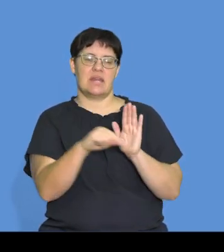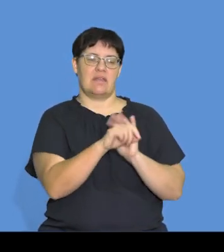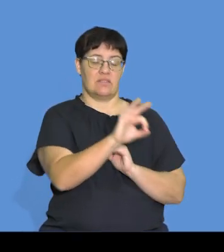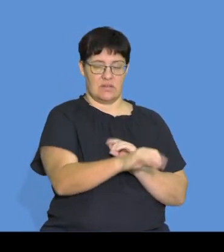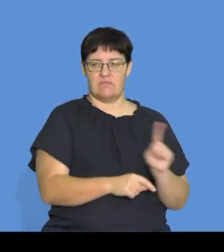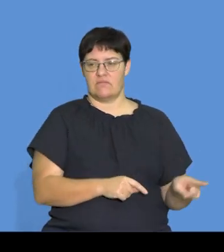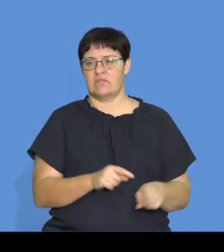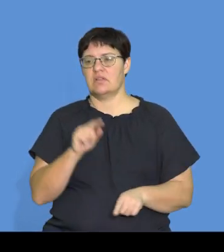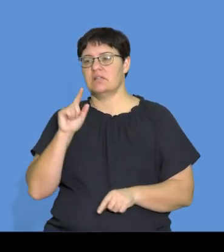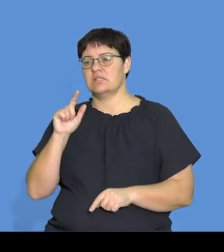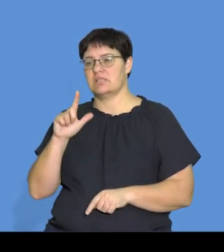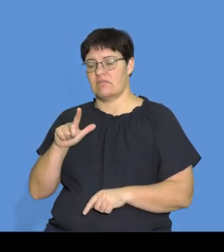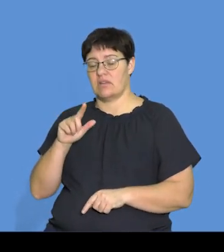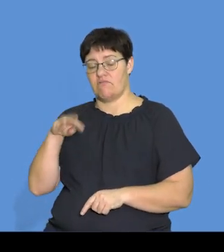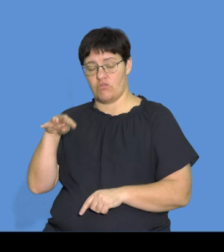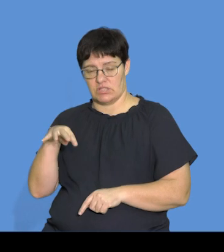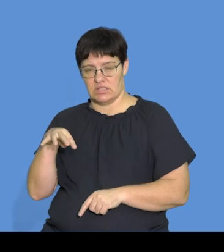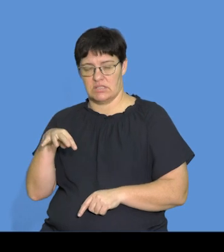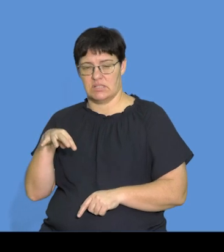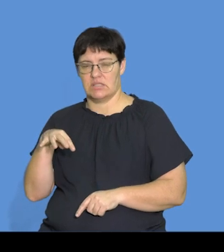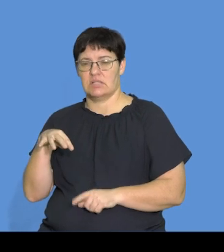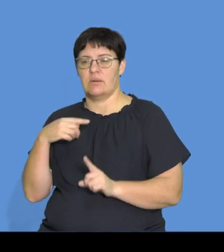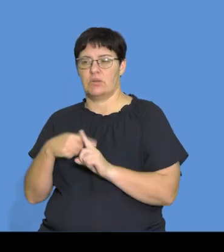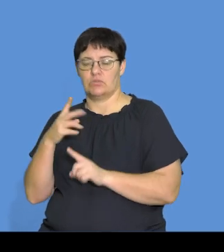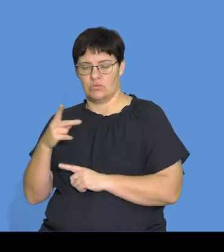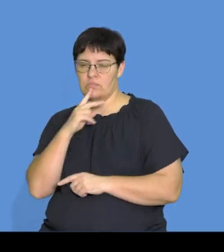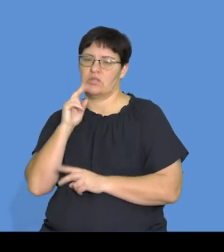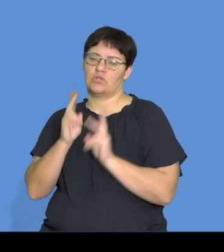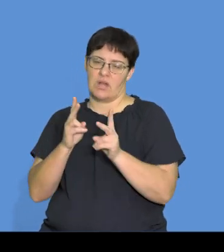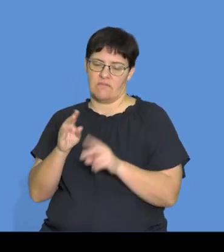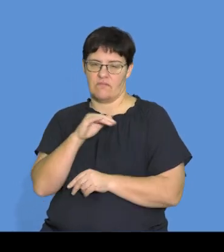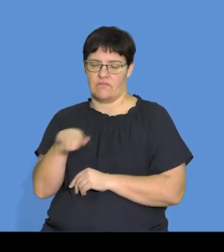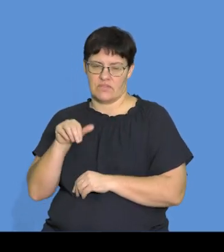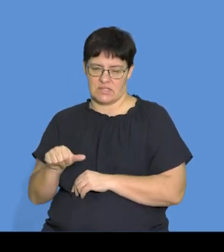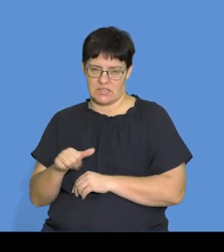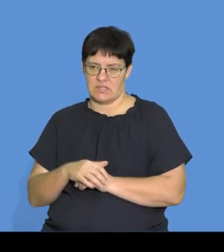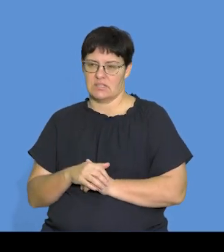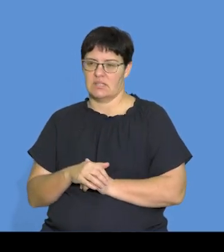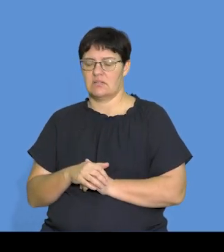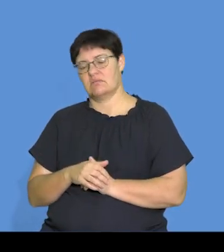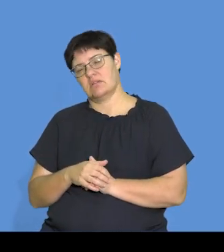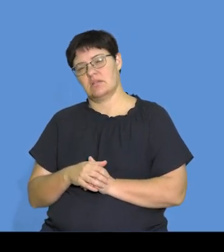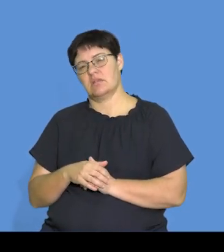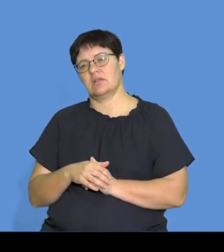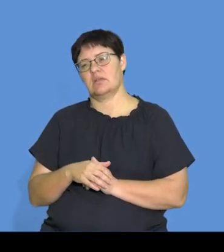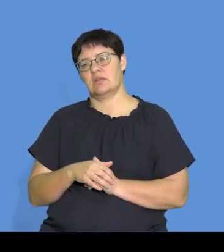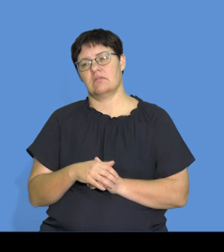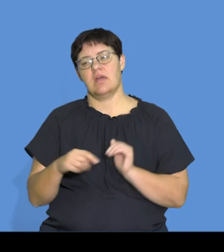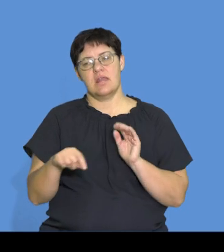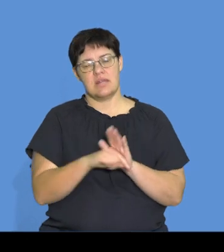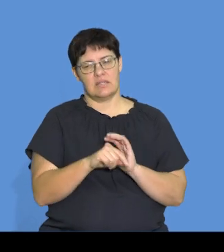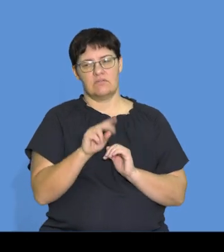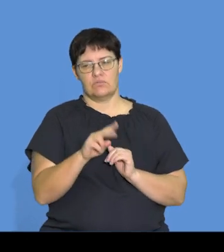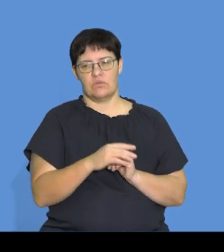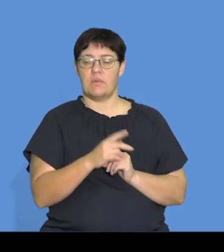is 14, which is a negative, plus the 2 is minus 12. Divide by the 6 will be a negative 2, but there's